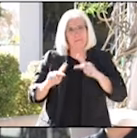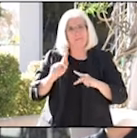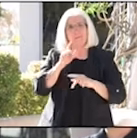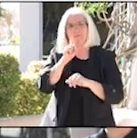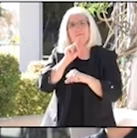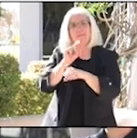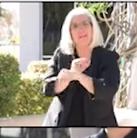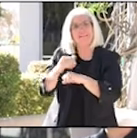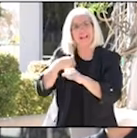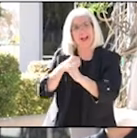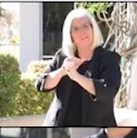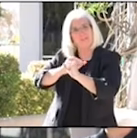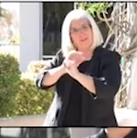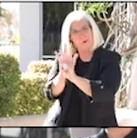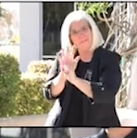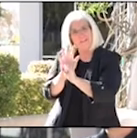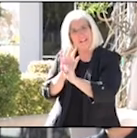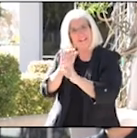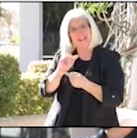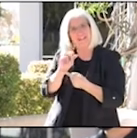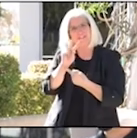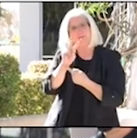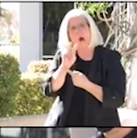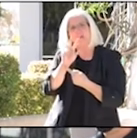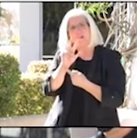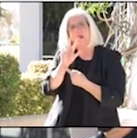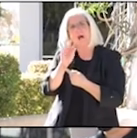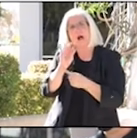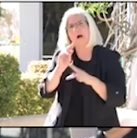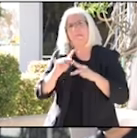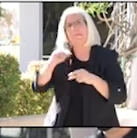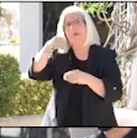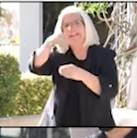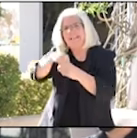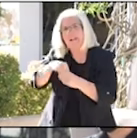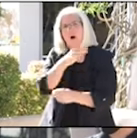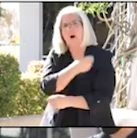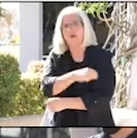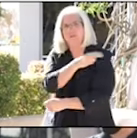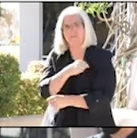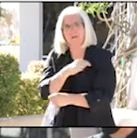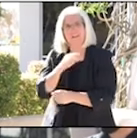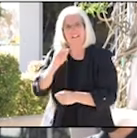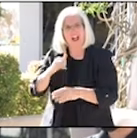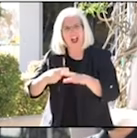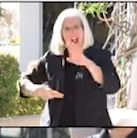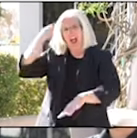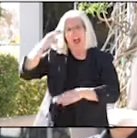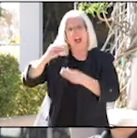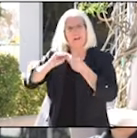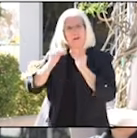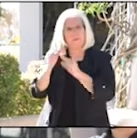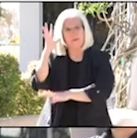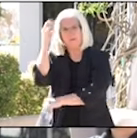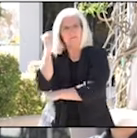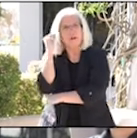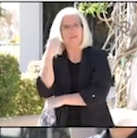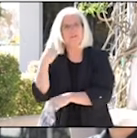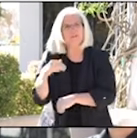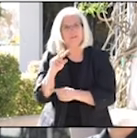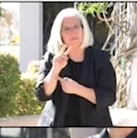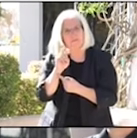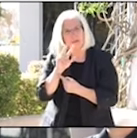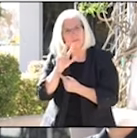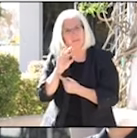is 239. That is also a record. We have never had that many people in with COVID